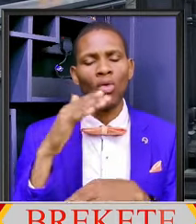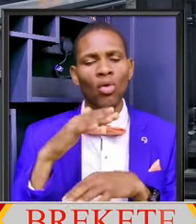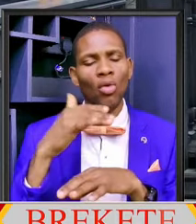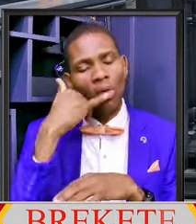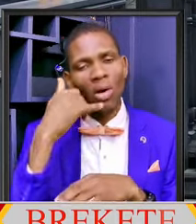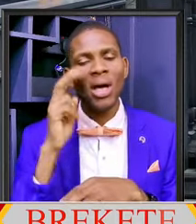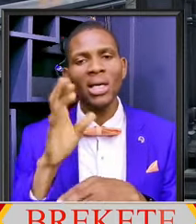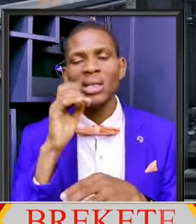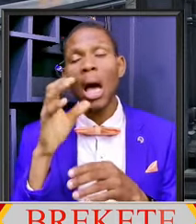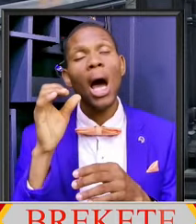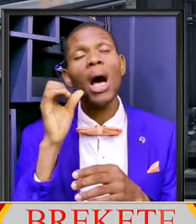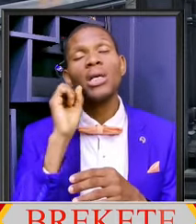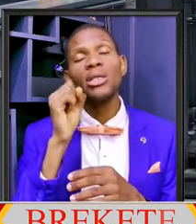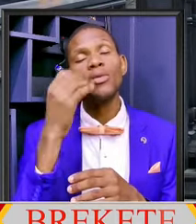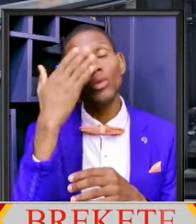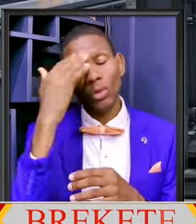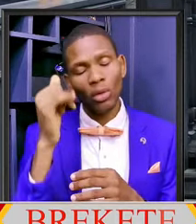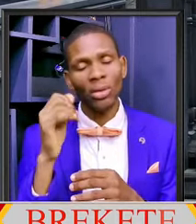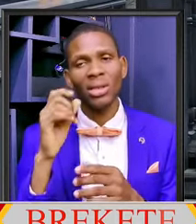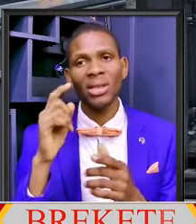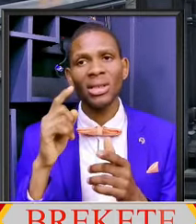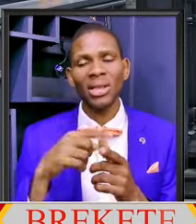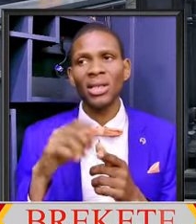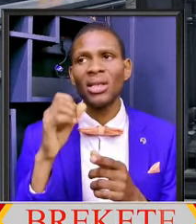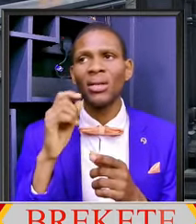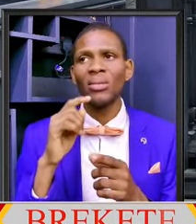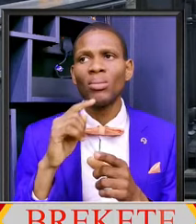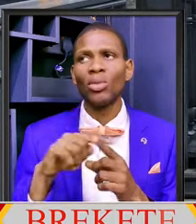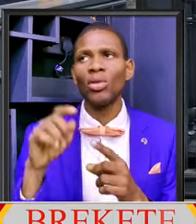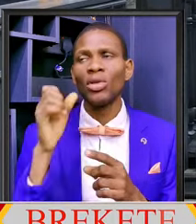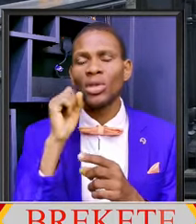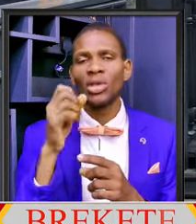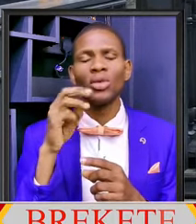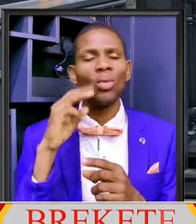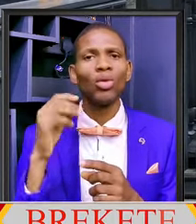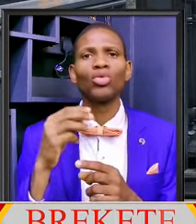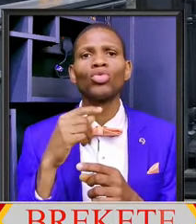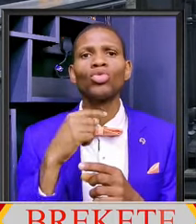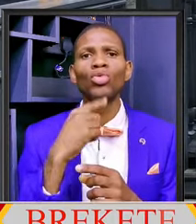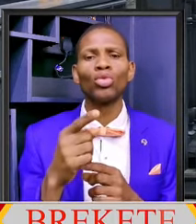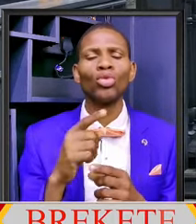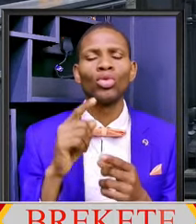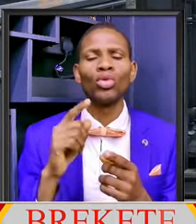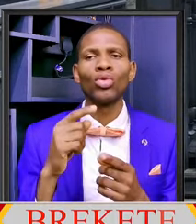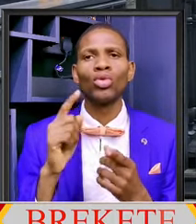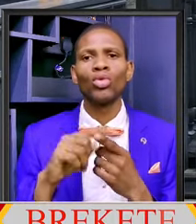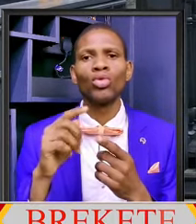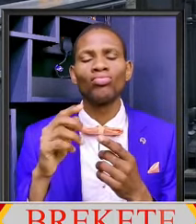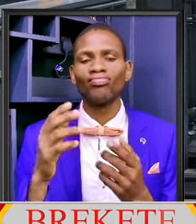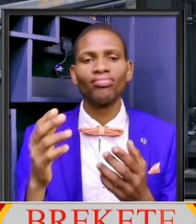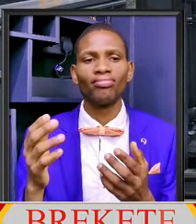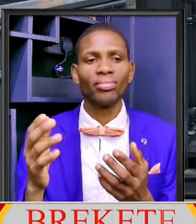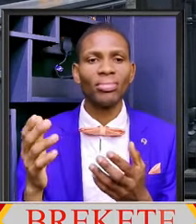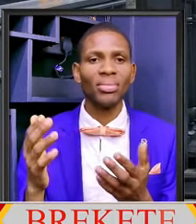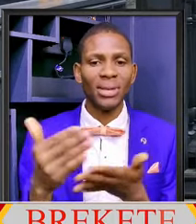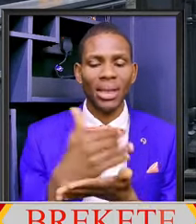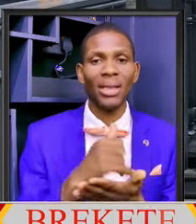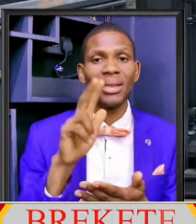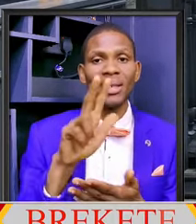she forgot, because she was actually told to raise the sum of